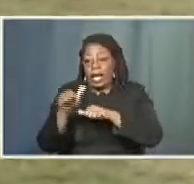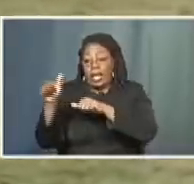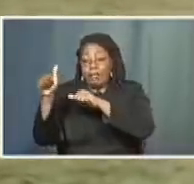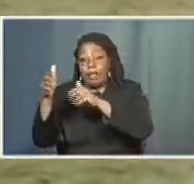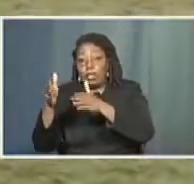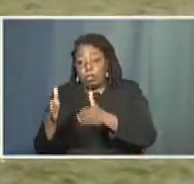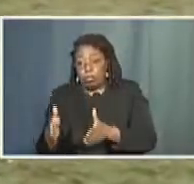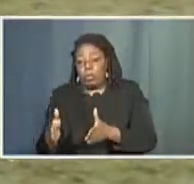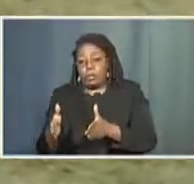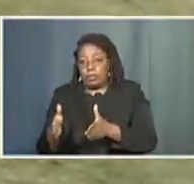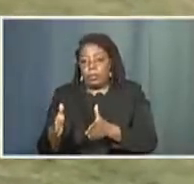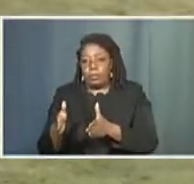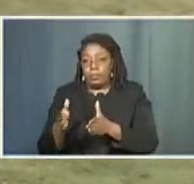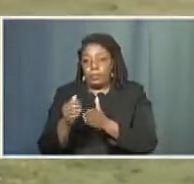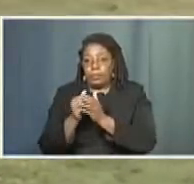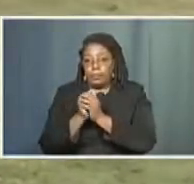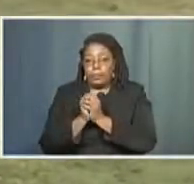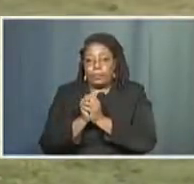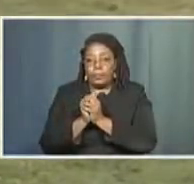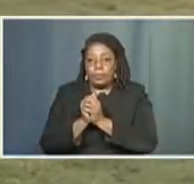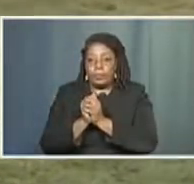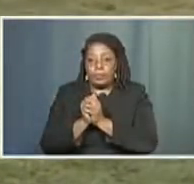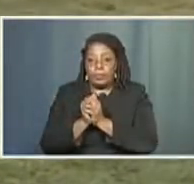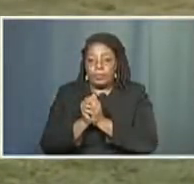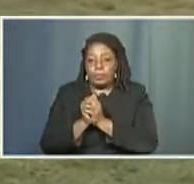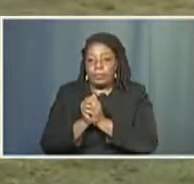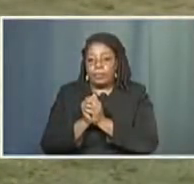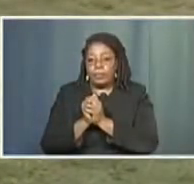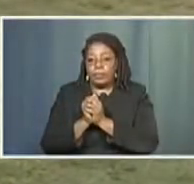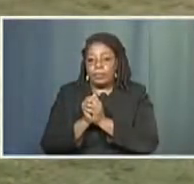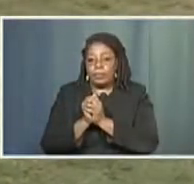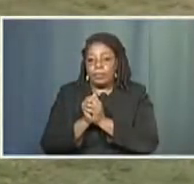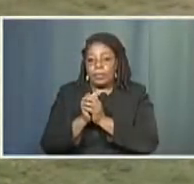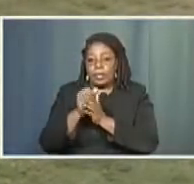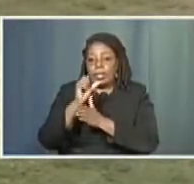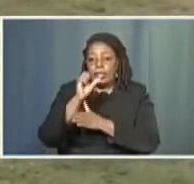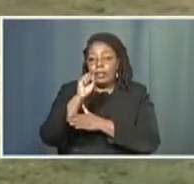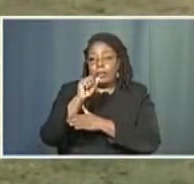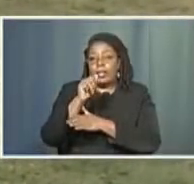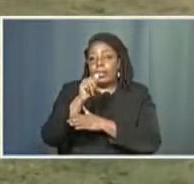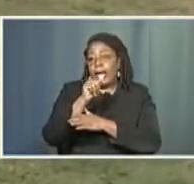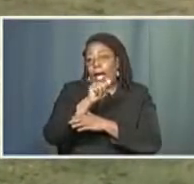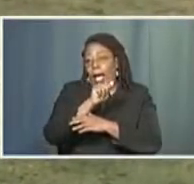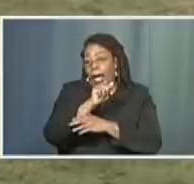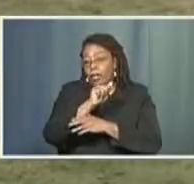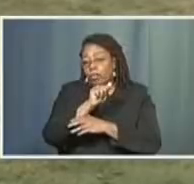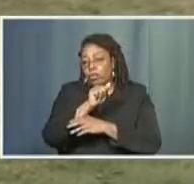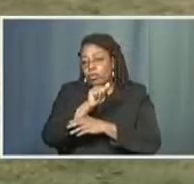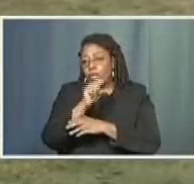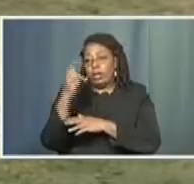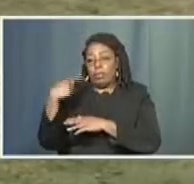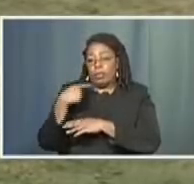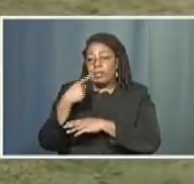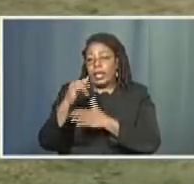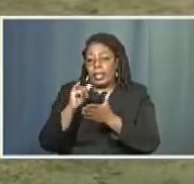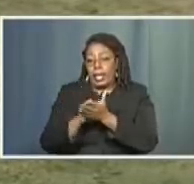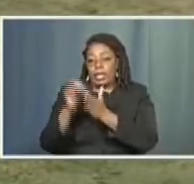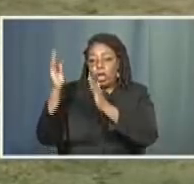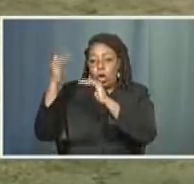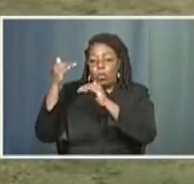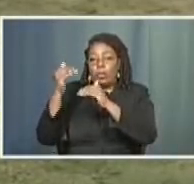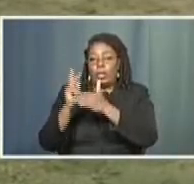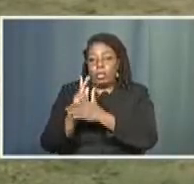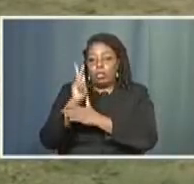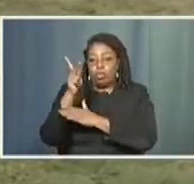fund expansions at Ivy League University, Harvard. St. Andrew's principal Gordon McKenzie says he hopes the tree in